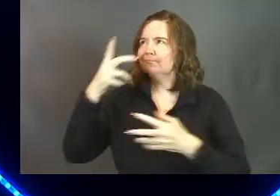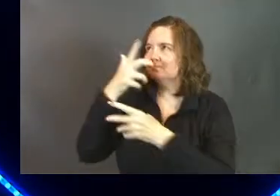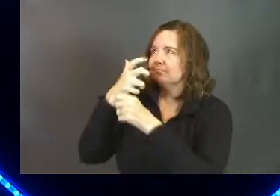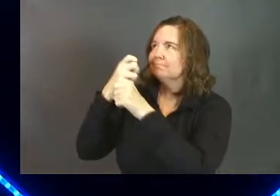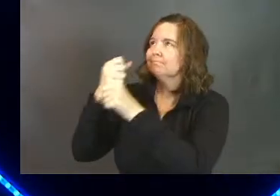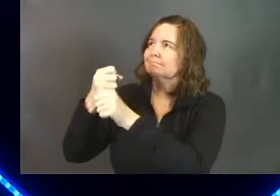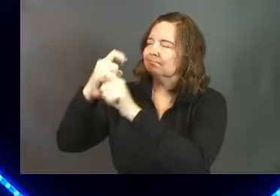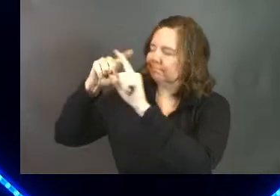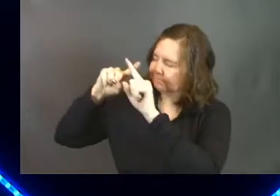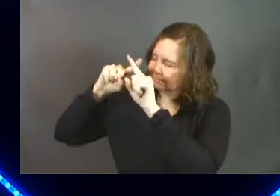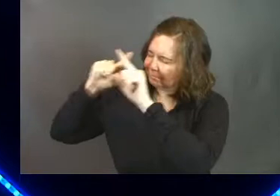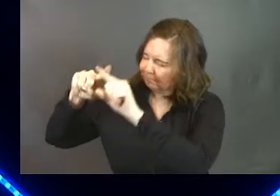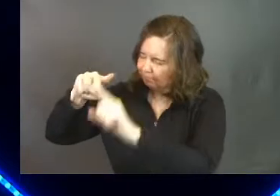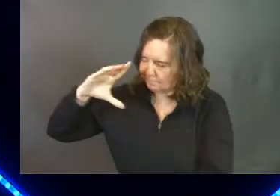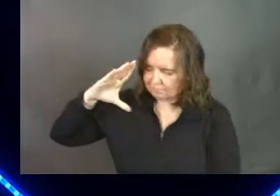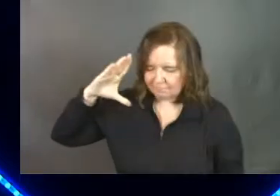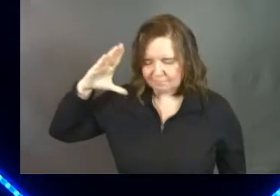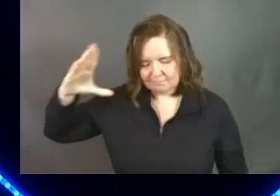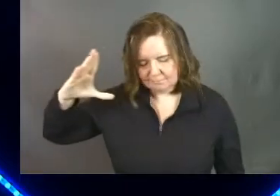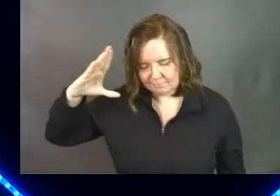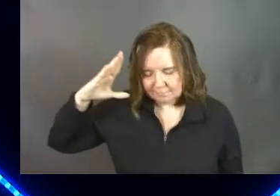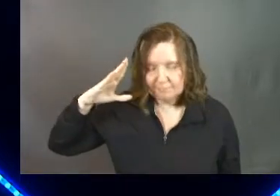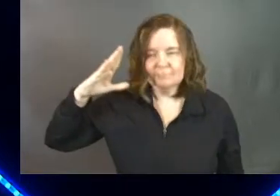shaken. I won't be